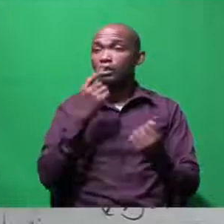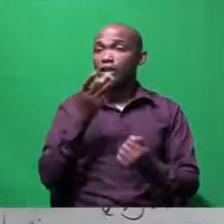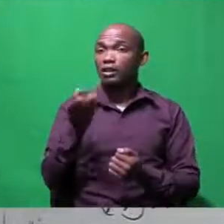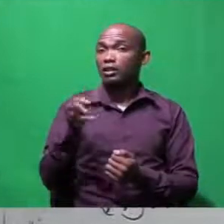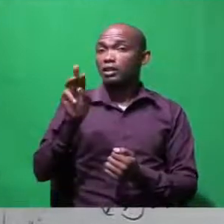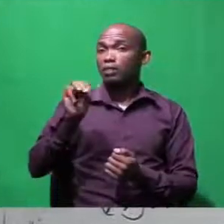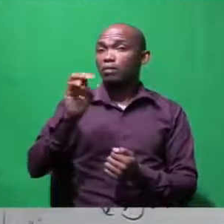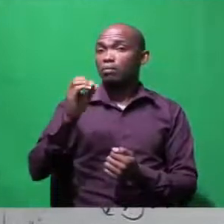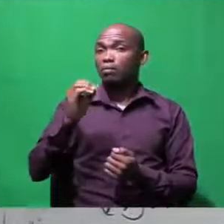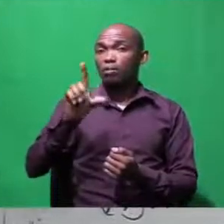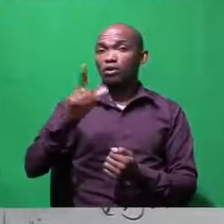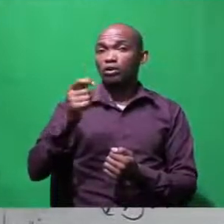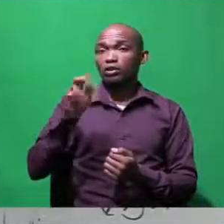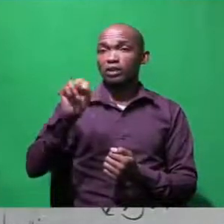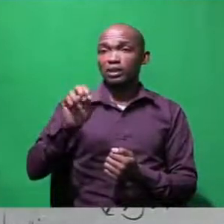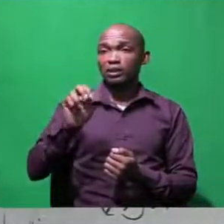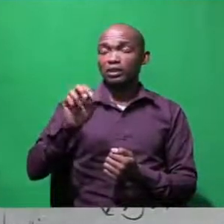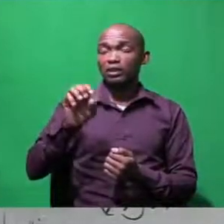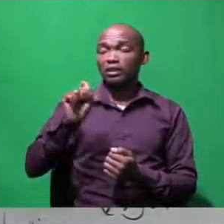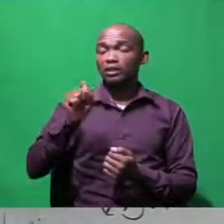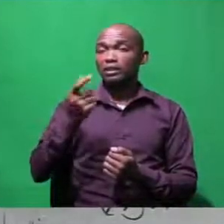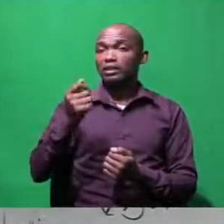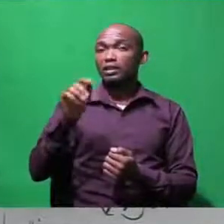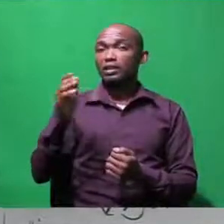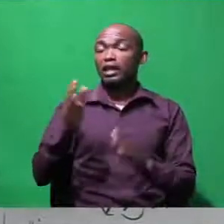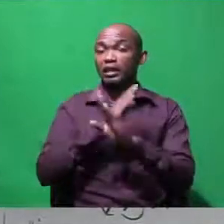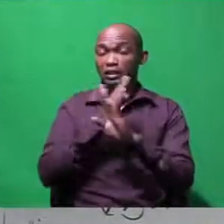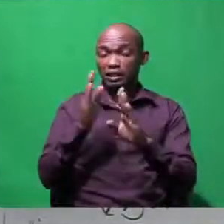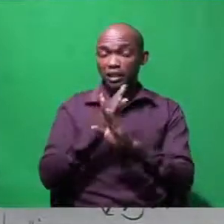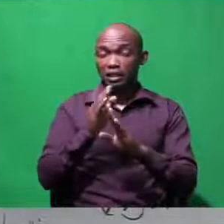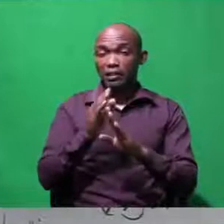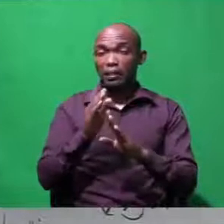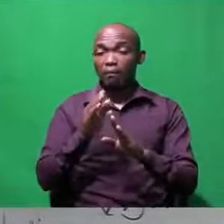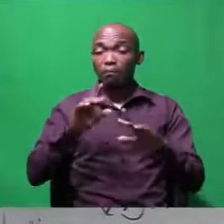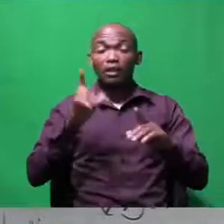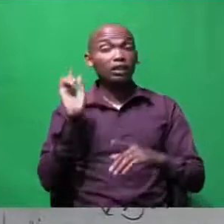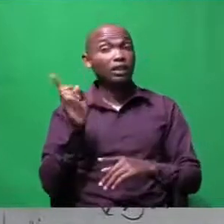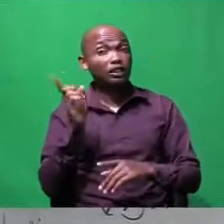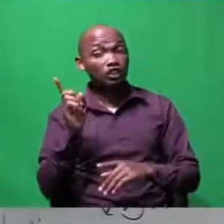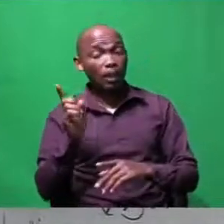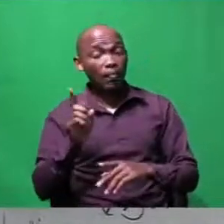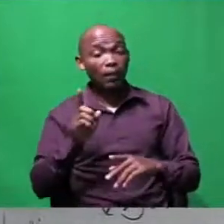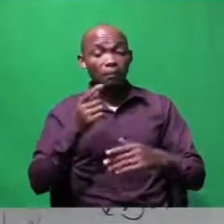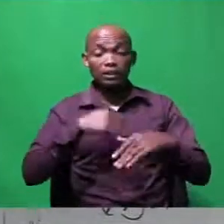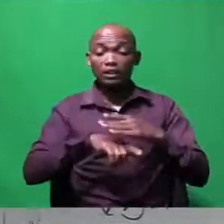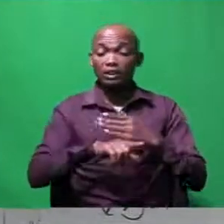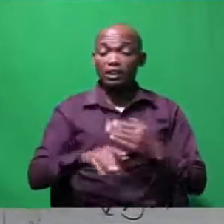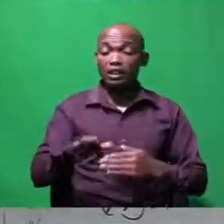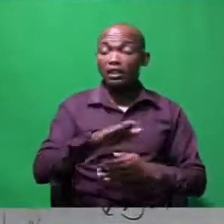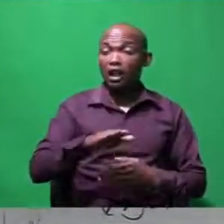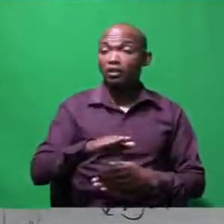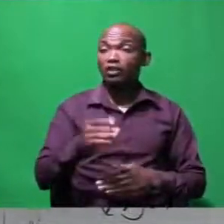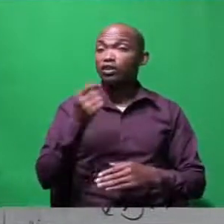state in nature. So the molten state, when under the ground, this we can